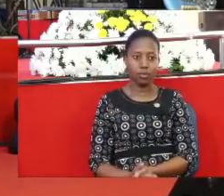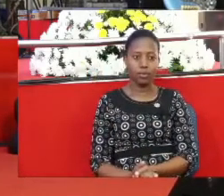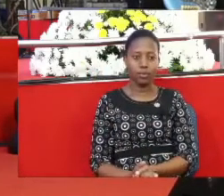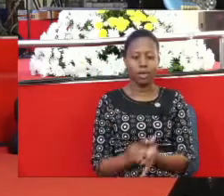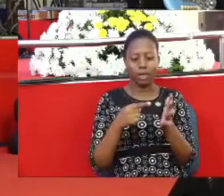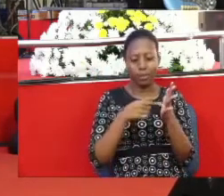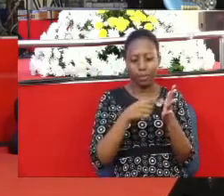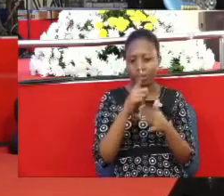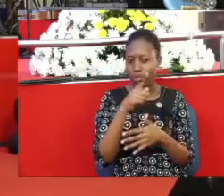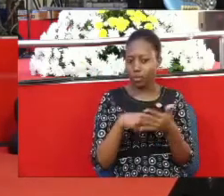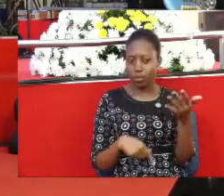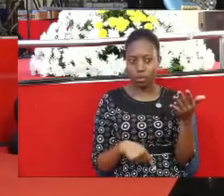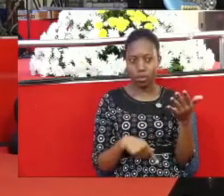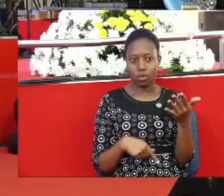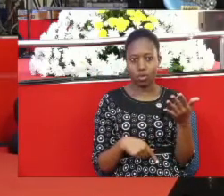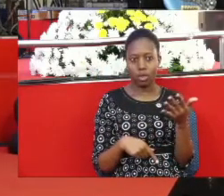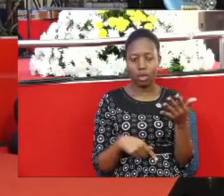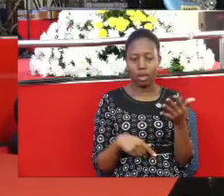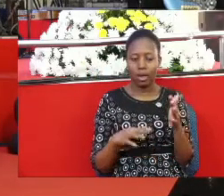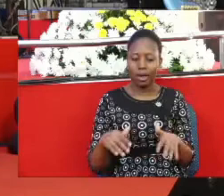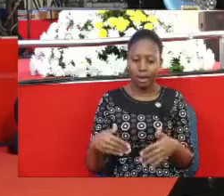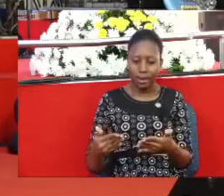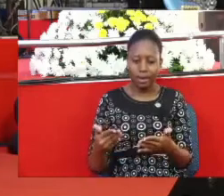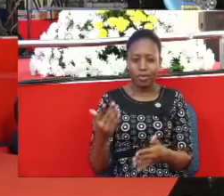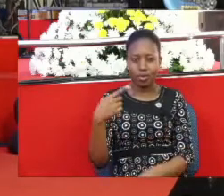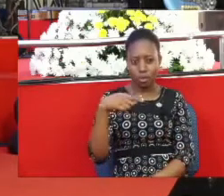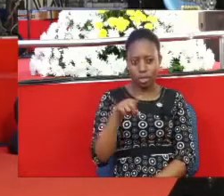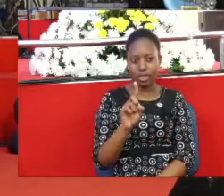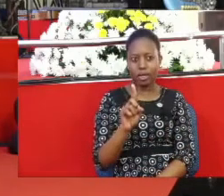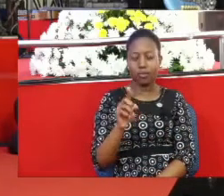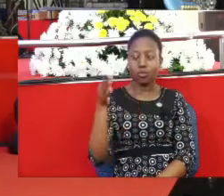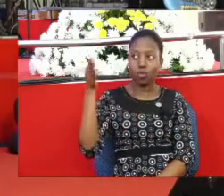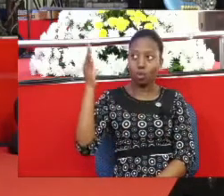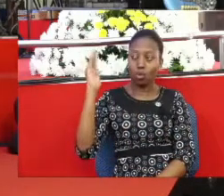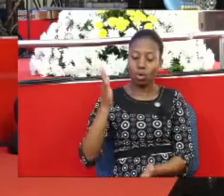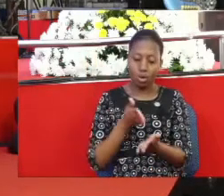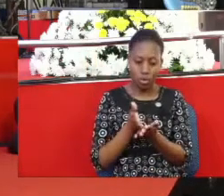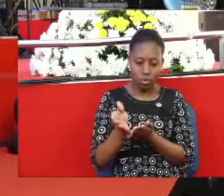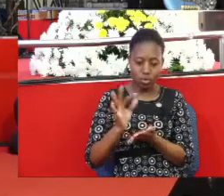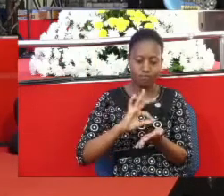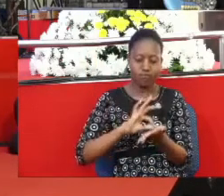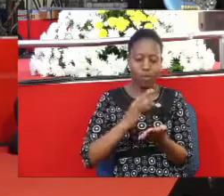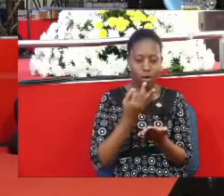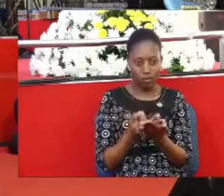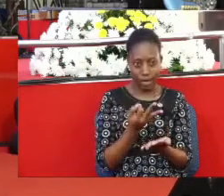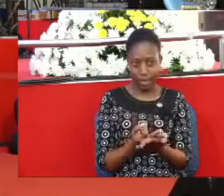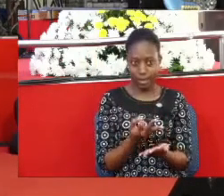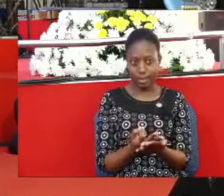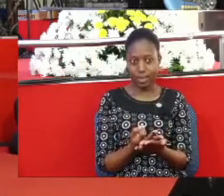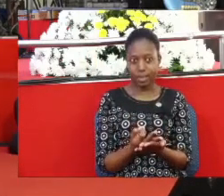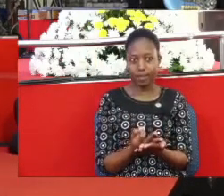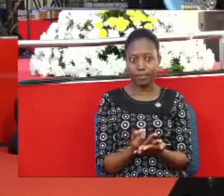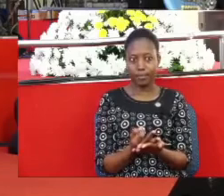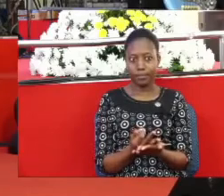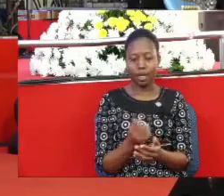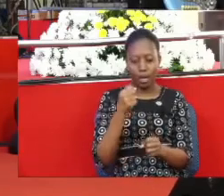I will stretch myself on my finances when it comes to giving to the Lord. I will do it in faith and by